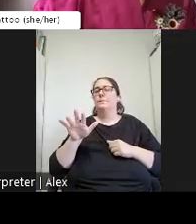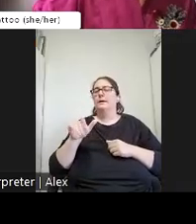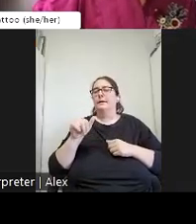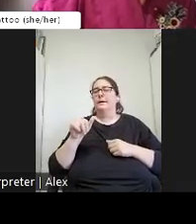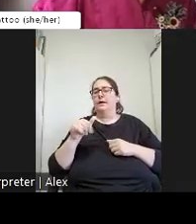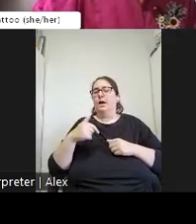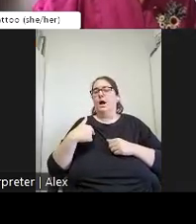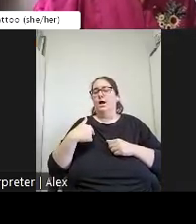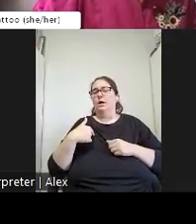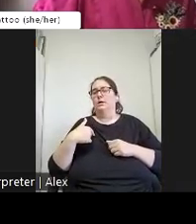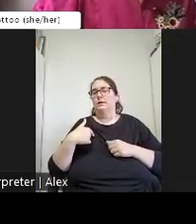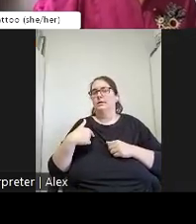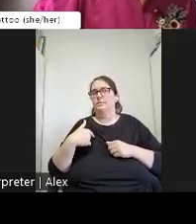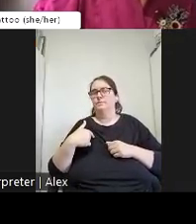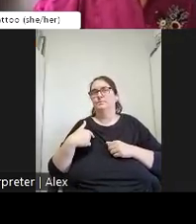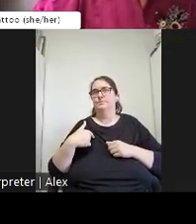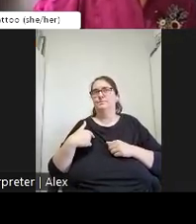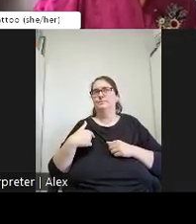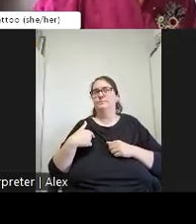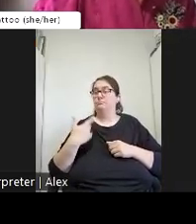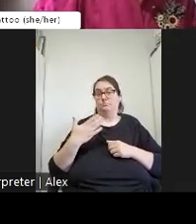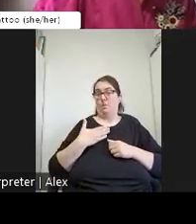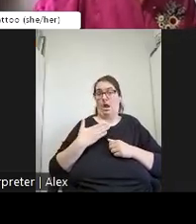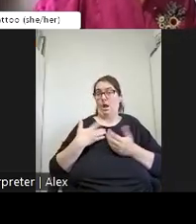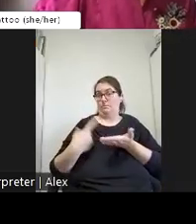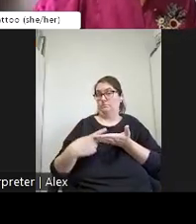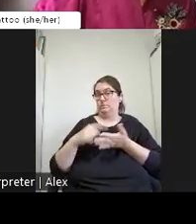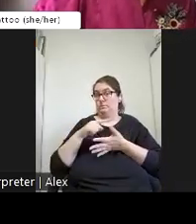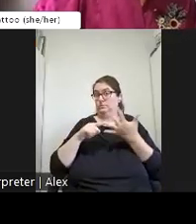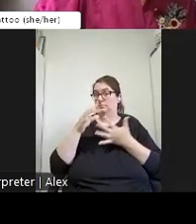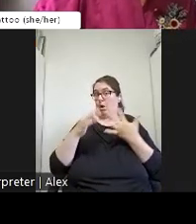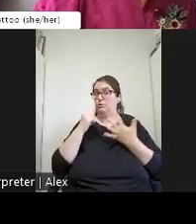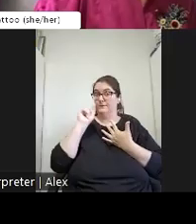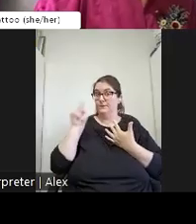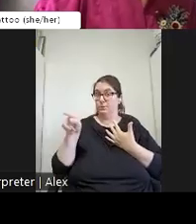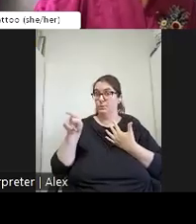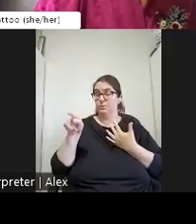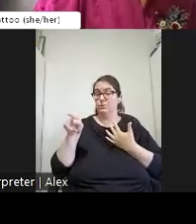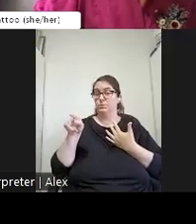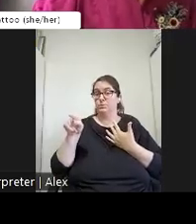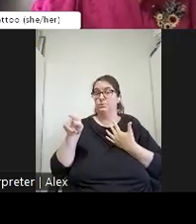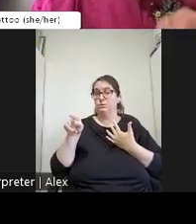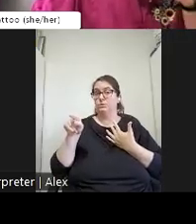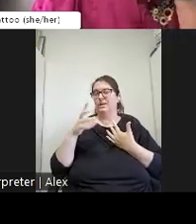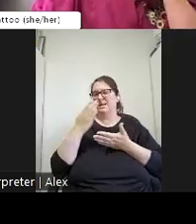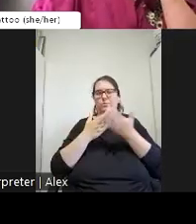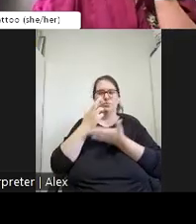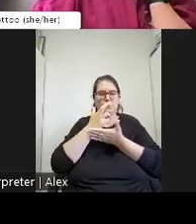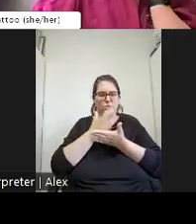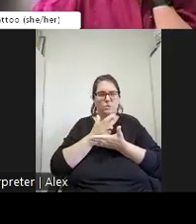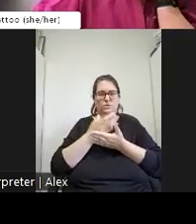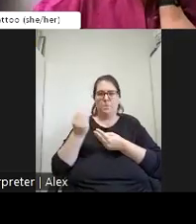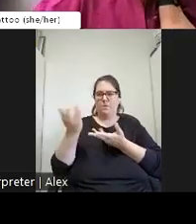I am really happy to talk about some of the options and also the resources.